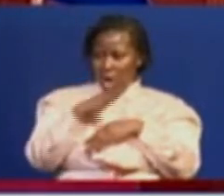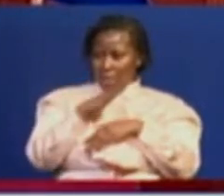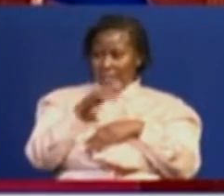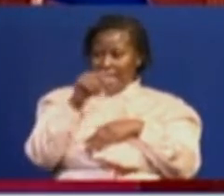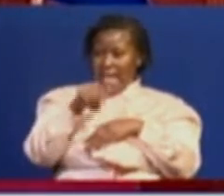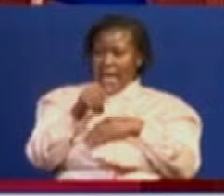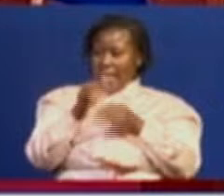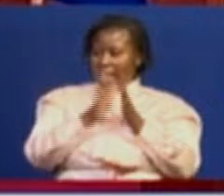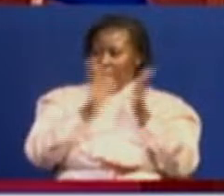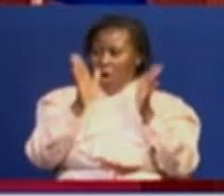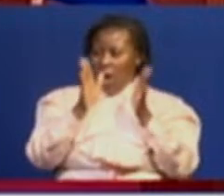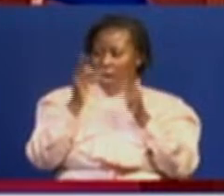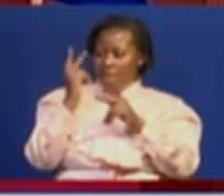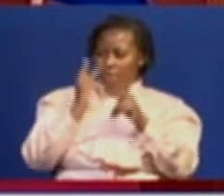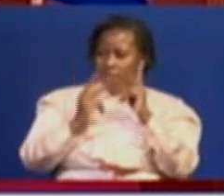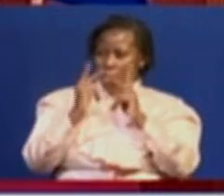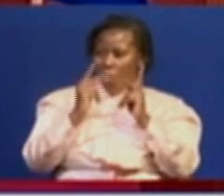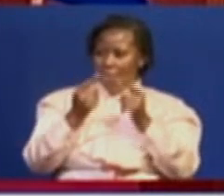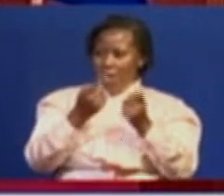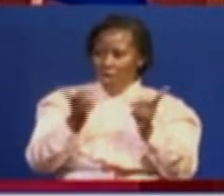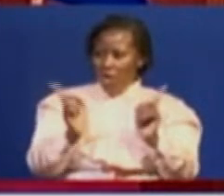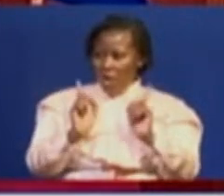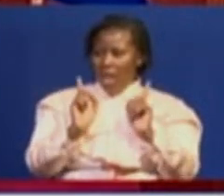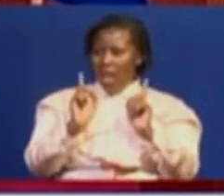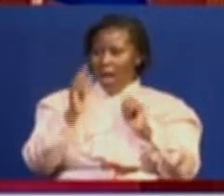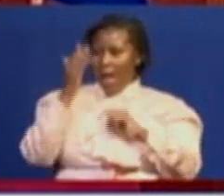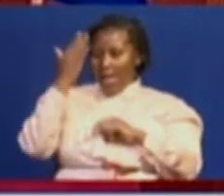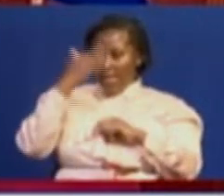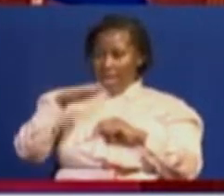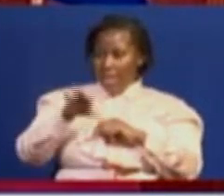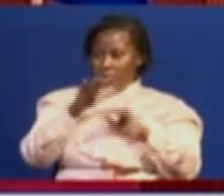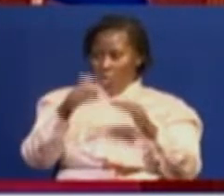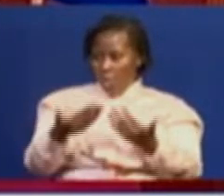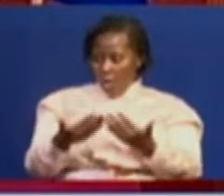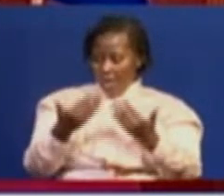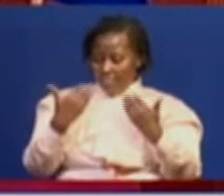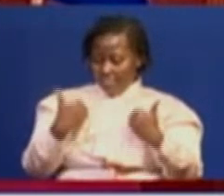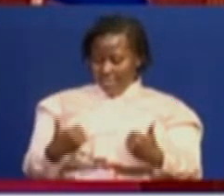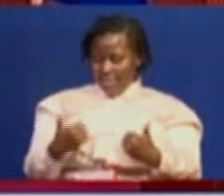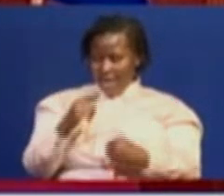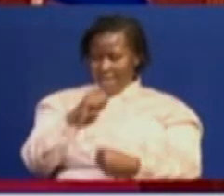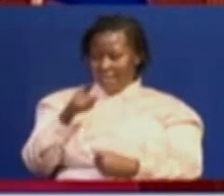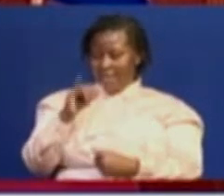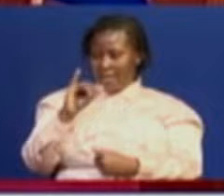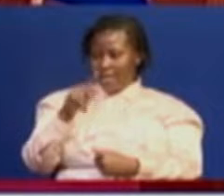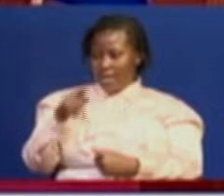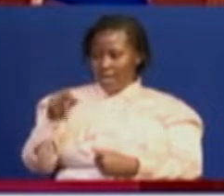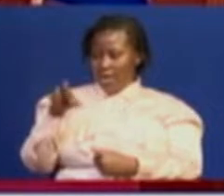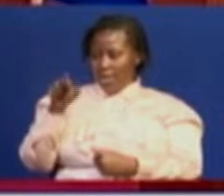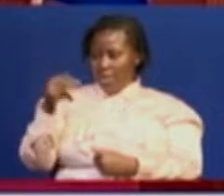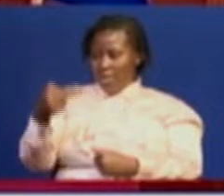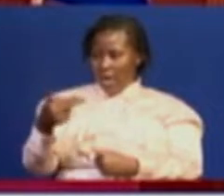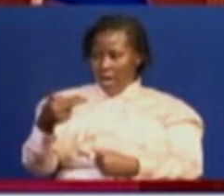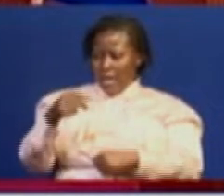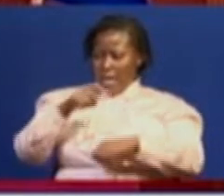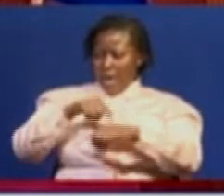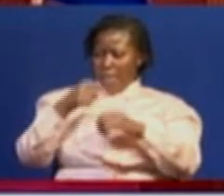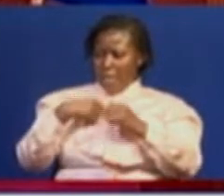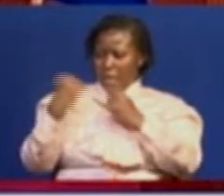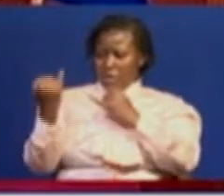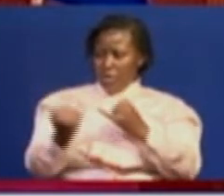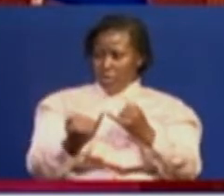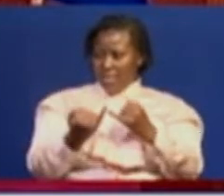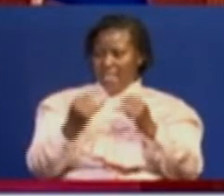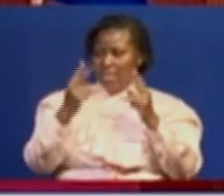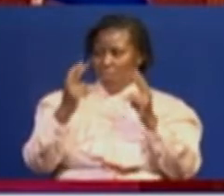general perception and view of the entire House, or that is a view of Zipporah Kenya? Once I introduced this